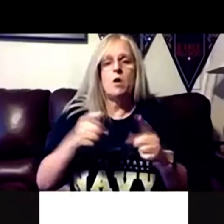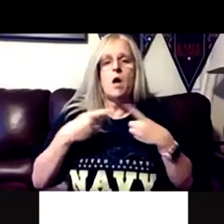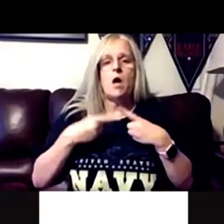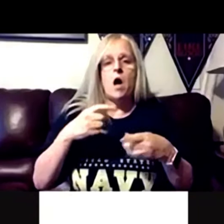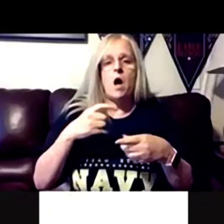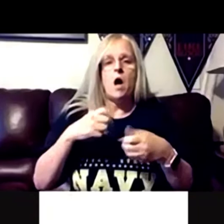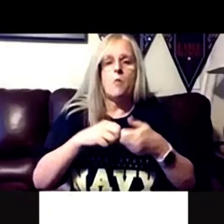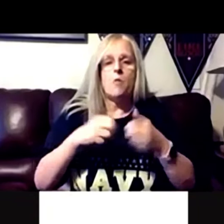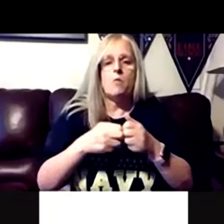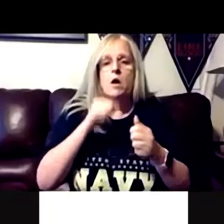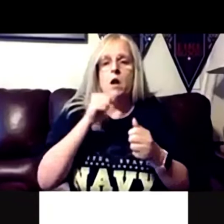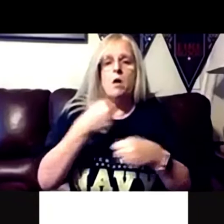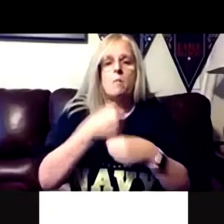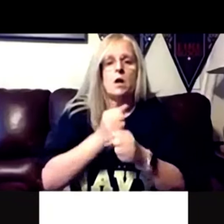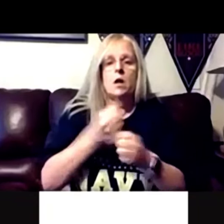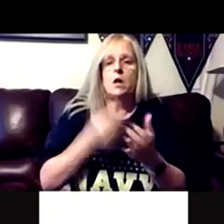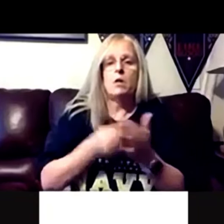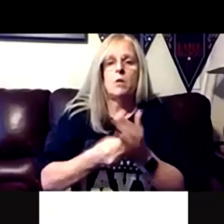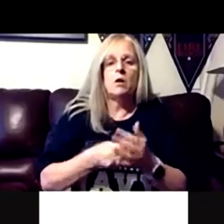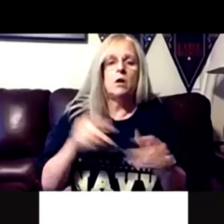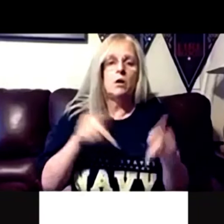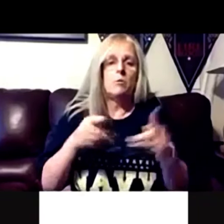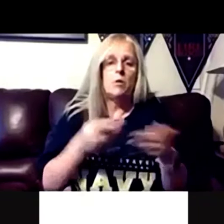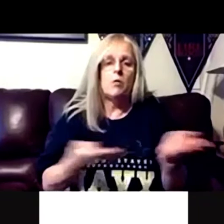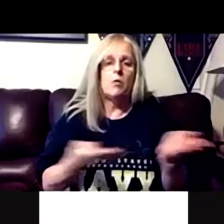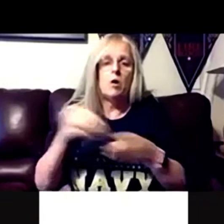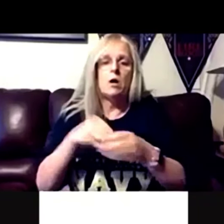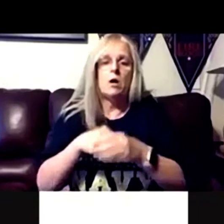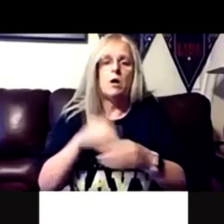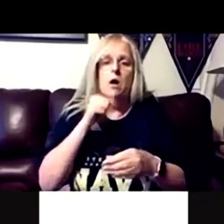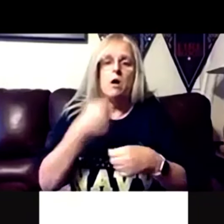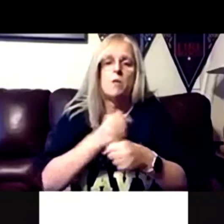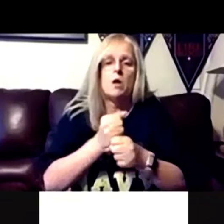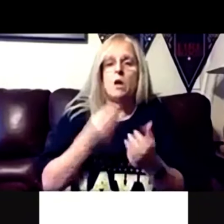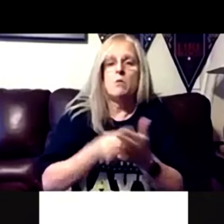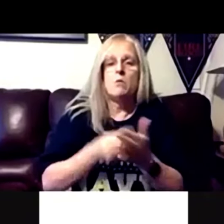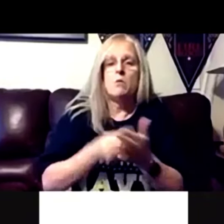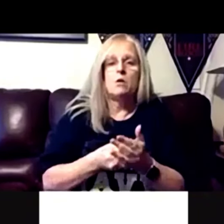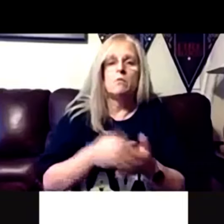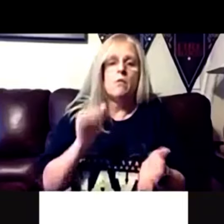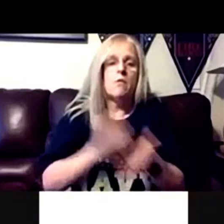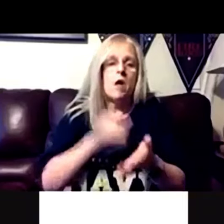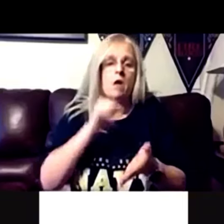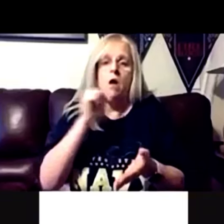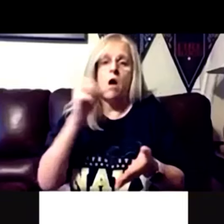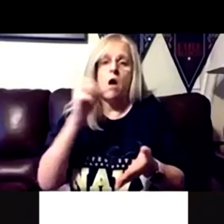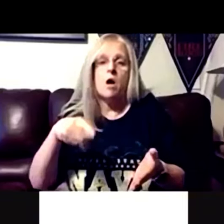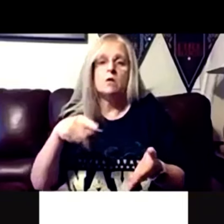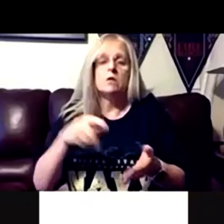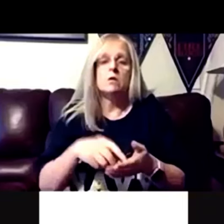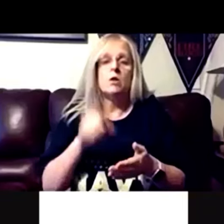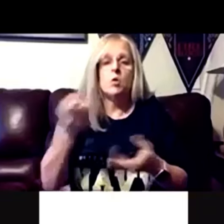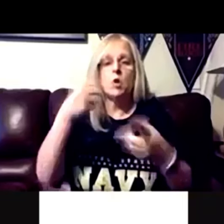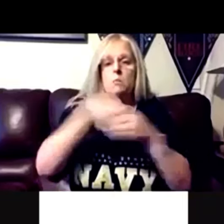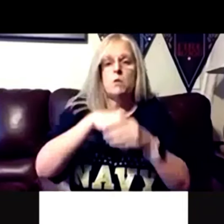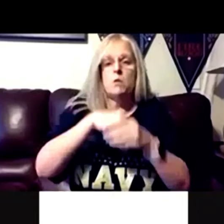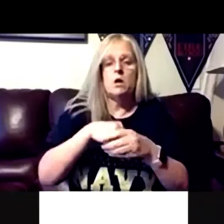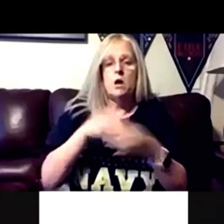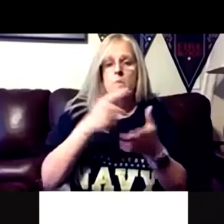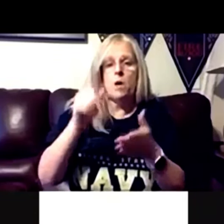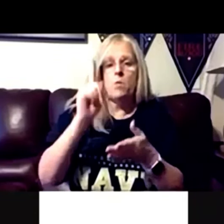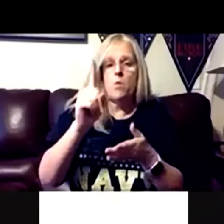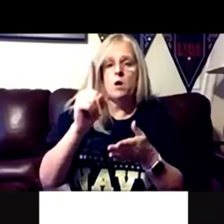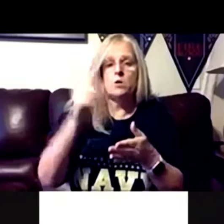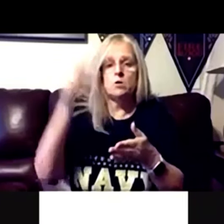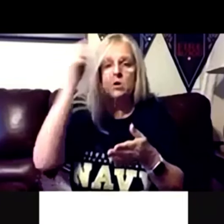making any money, and the people that I brought in not making any money. That is not ONPASSIVE. You will come in, you will pay once,